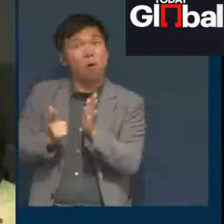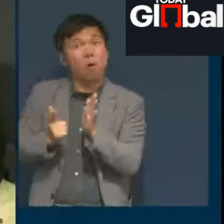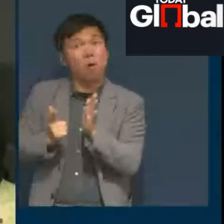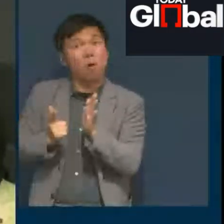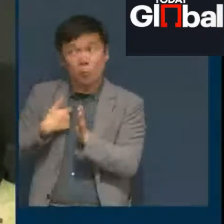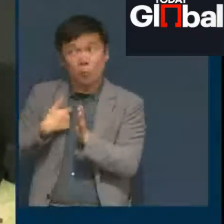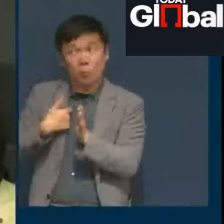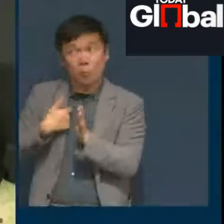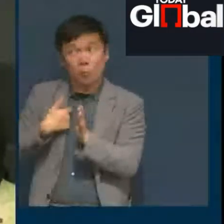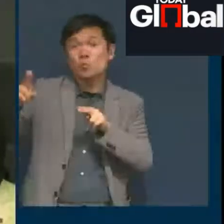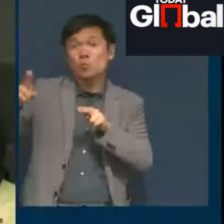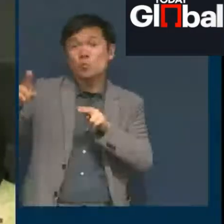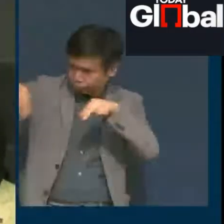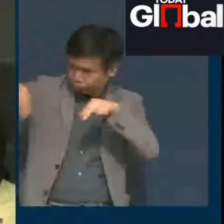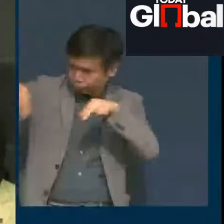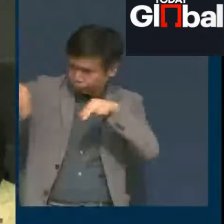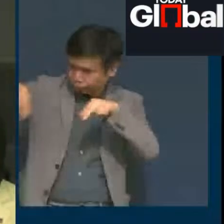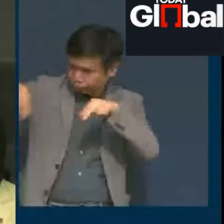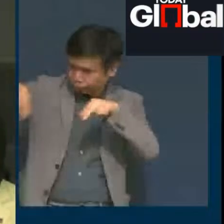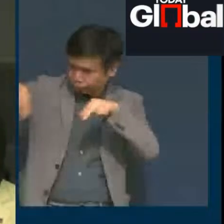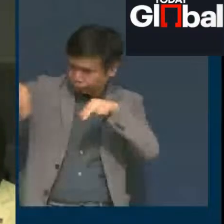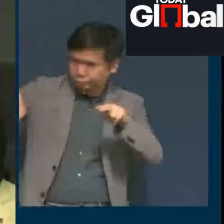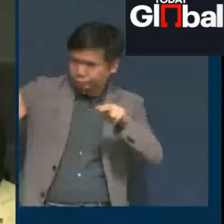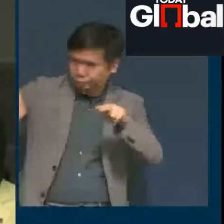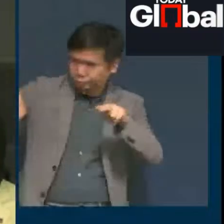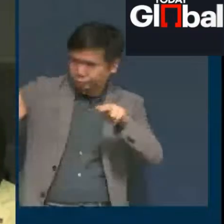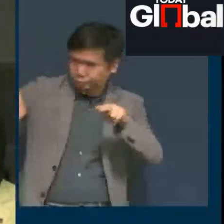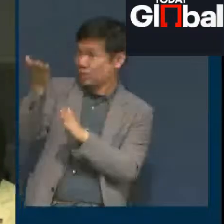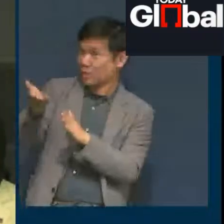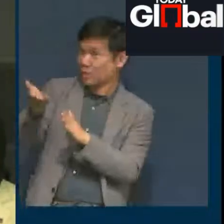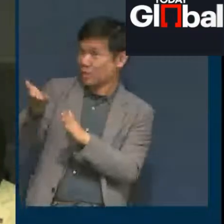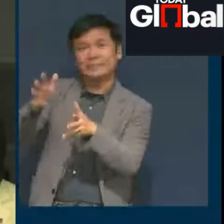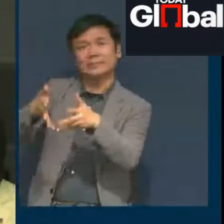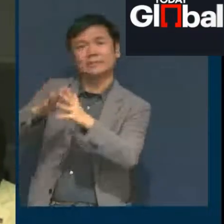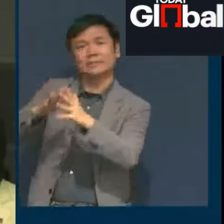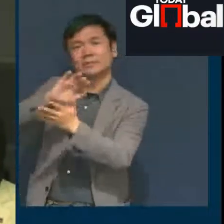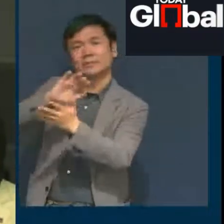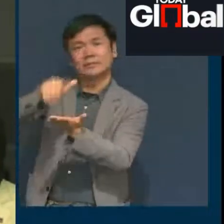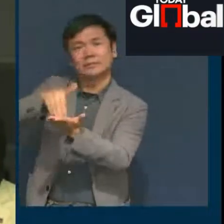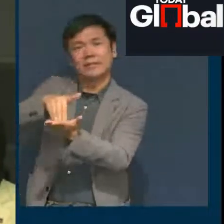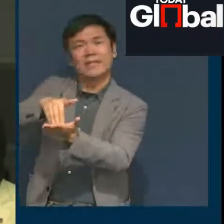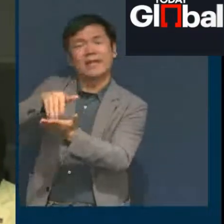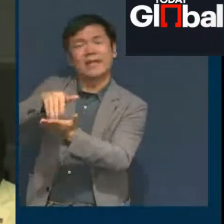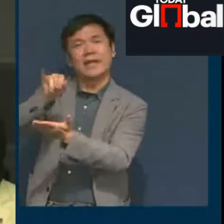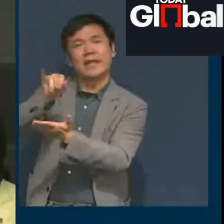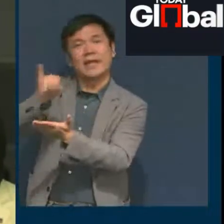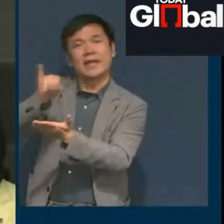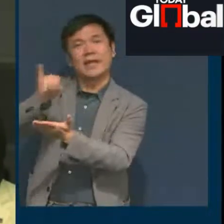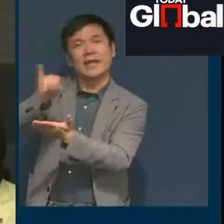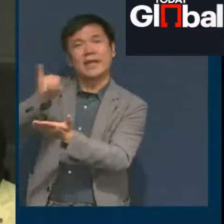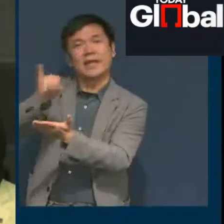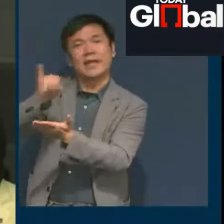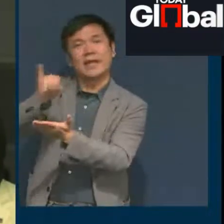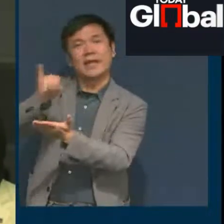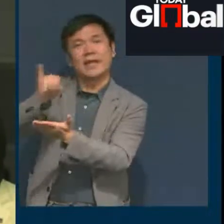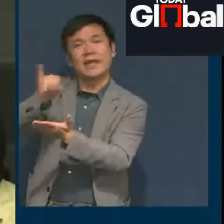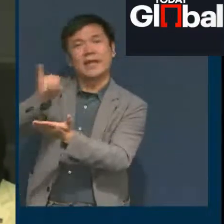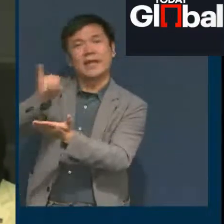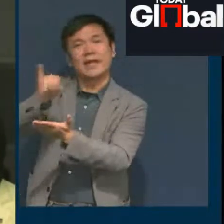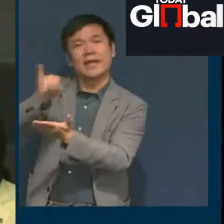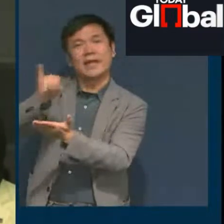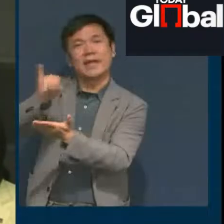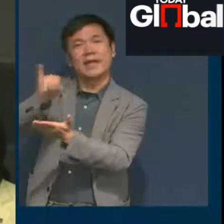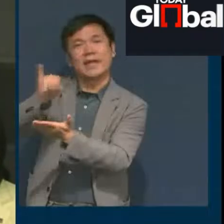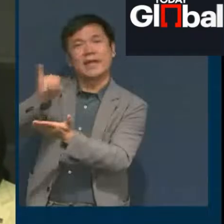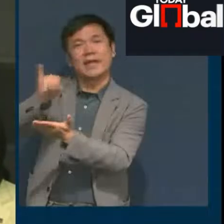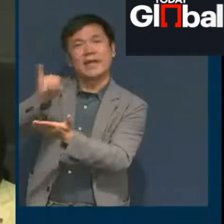Center of Artificial Intelligence of UNODC, the Syracuse Institute